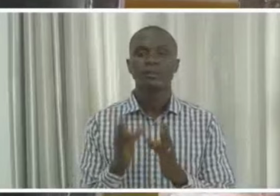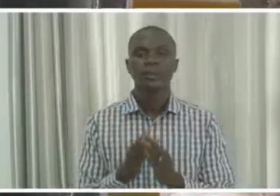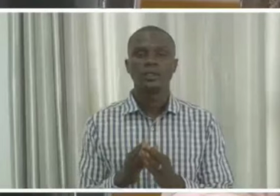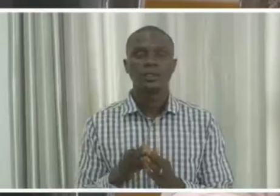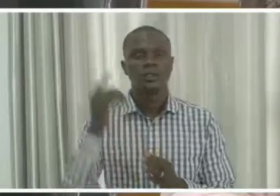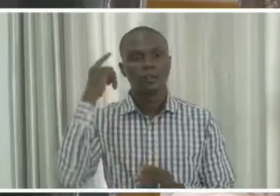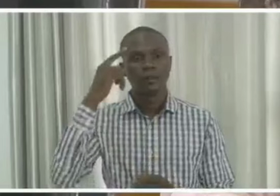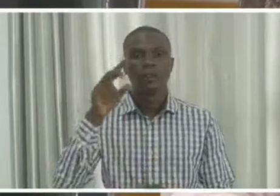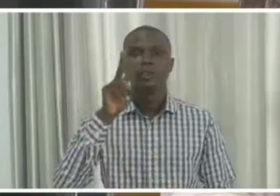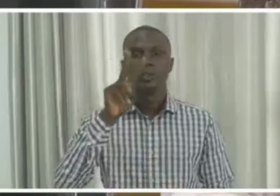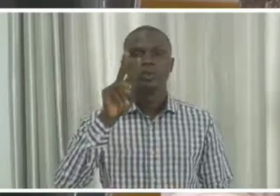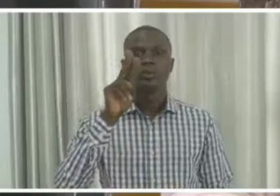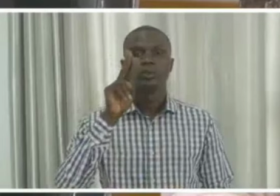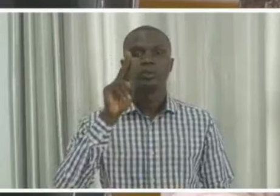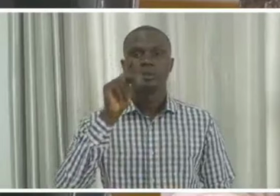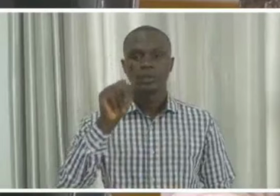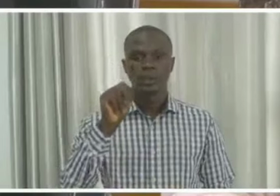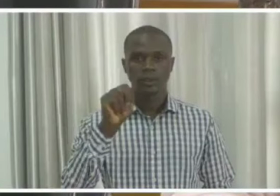FCCC.